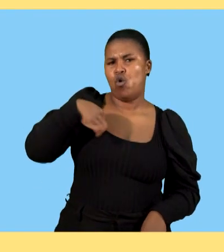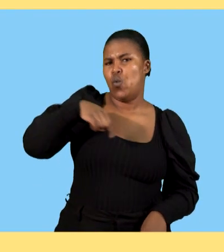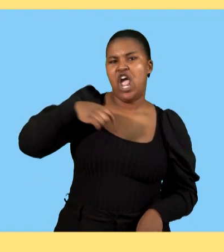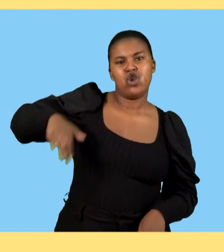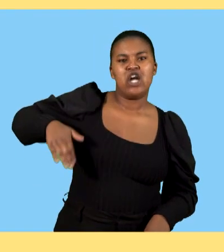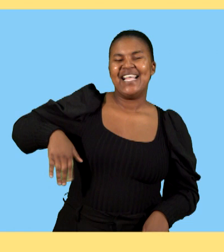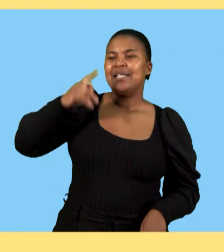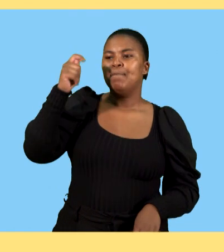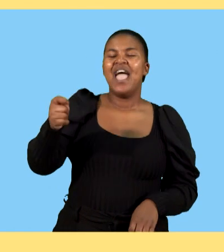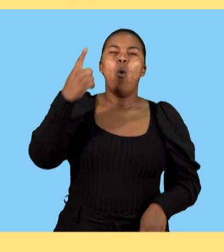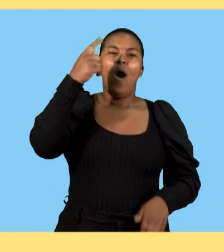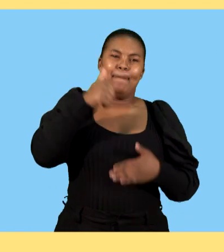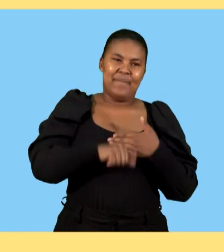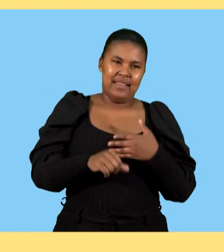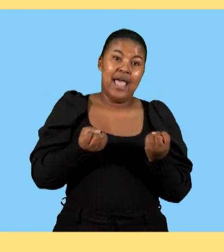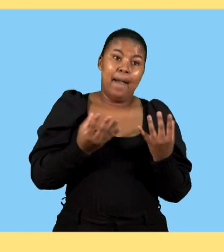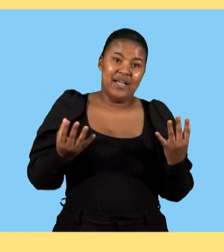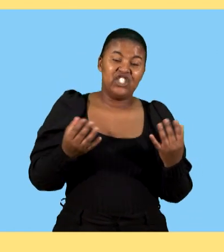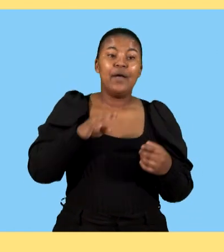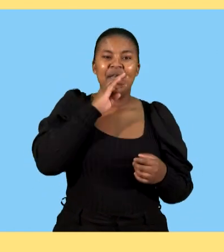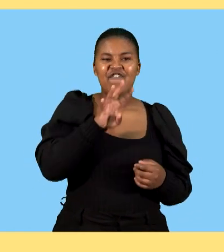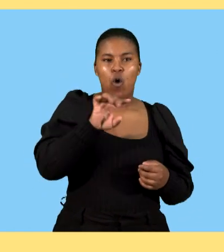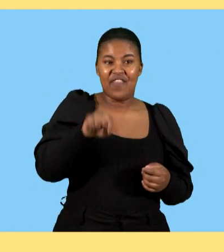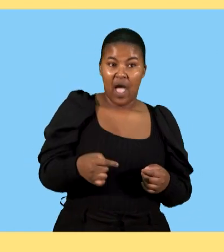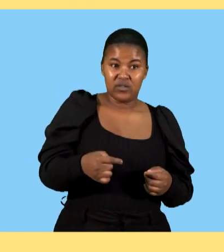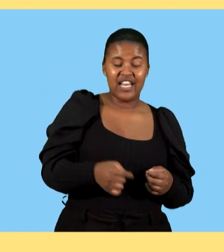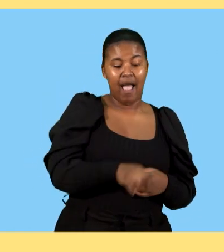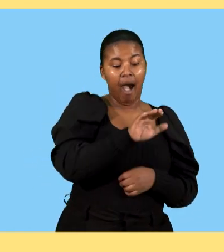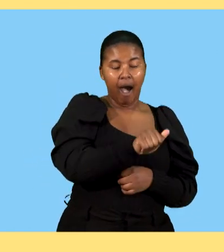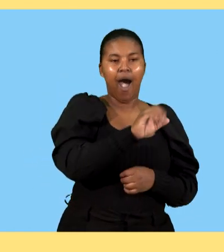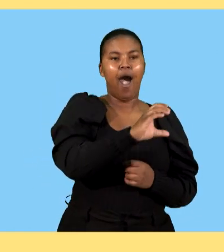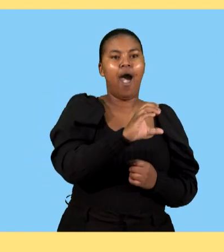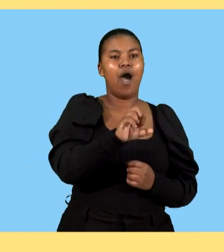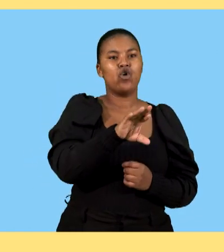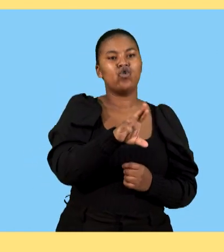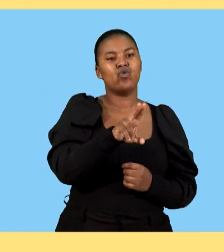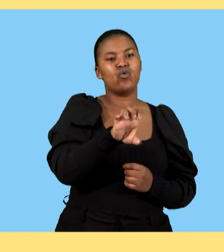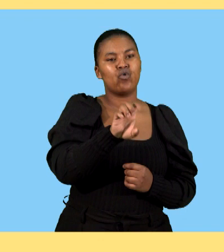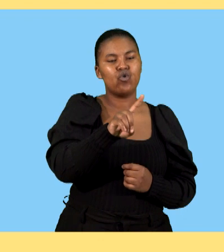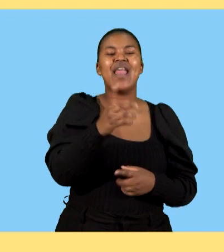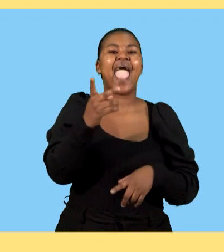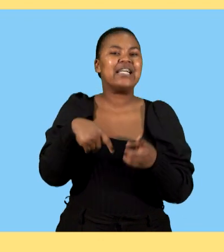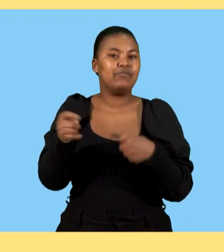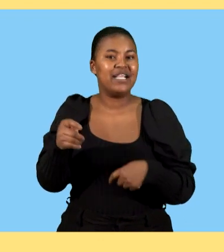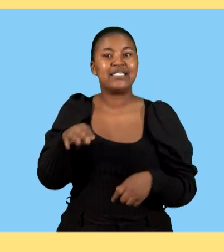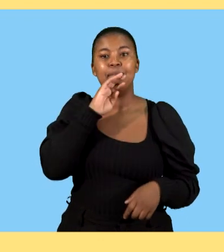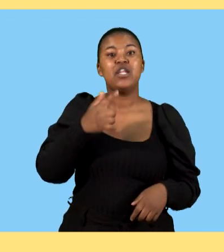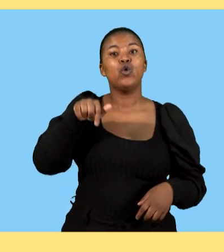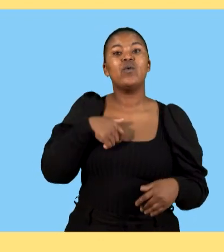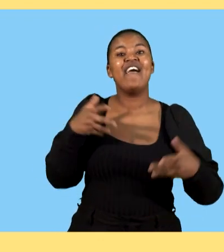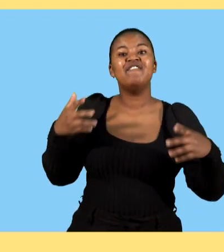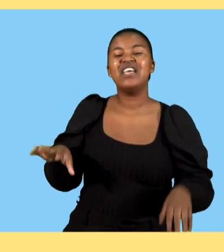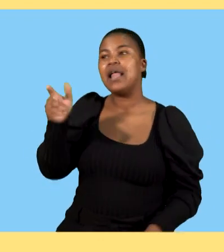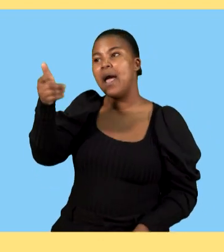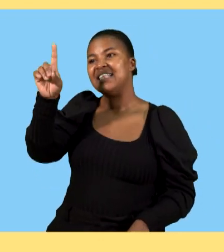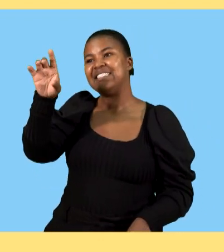1 month, that is that accrued expense. You remember? The 4,000. And what did we do here? In our insurance, we debited 4,000. So